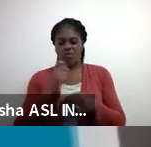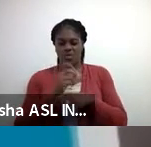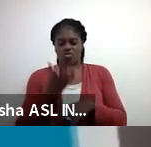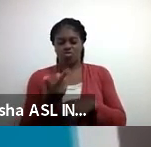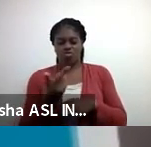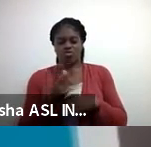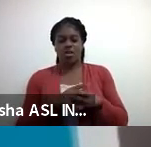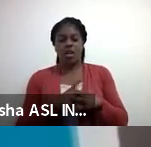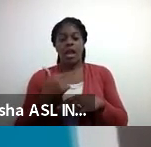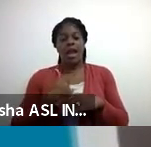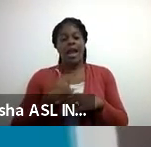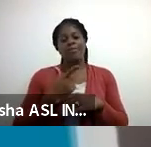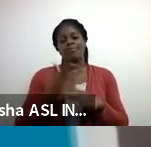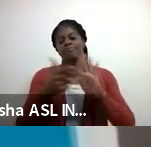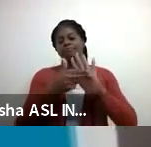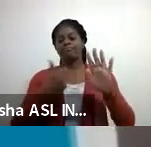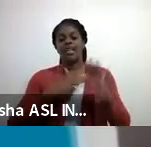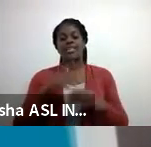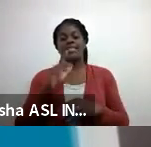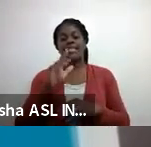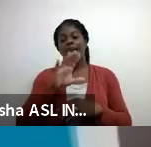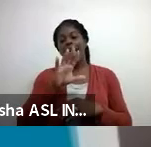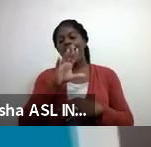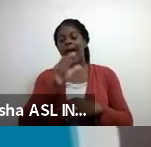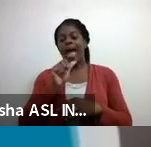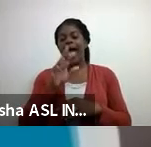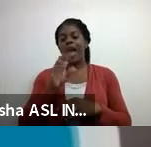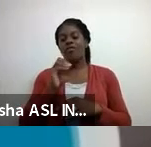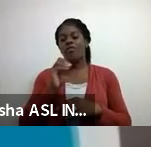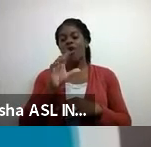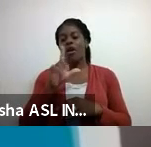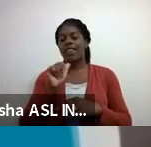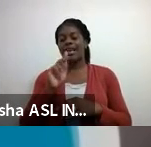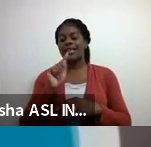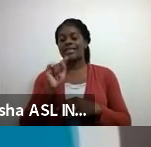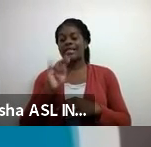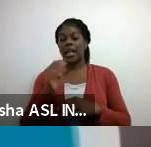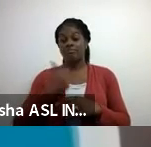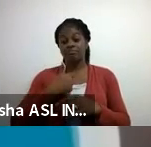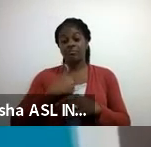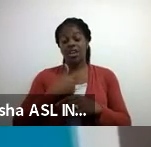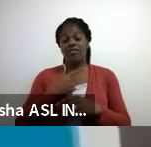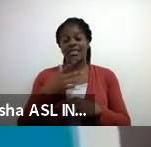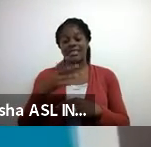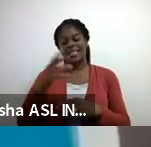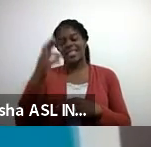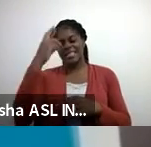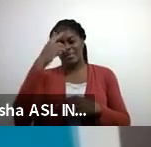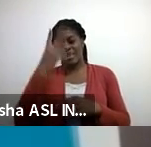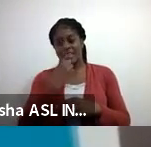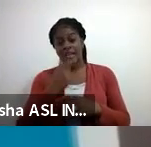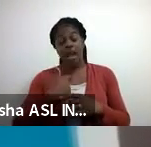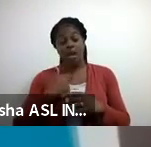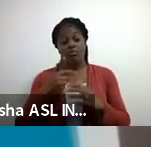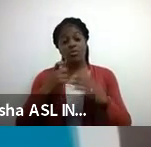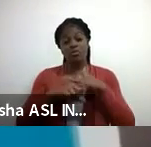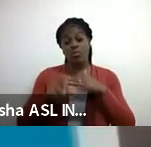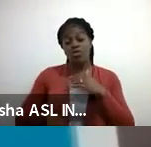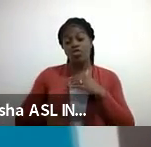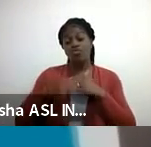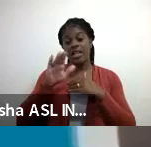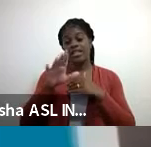as an Afro-Latina. I am Dominican, and I was born and raised in the Bronx in New